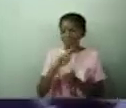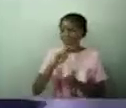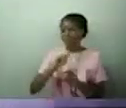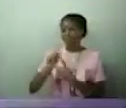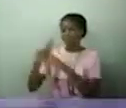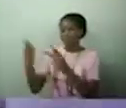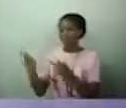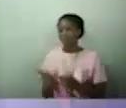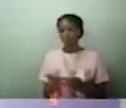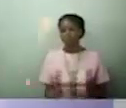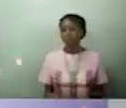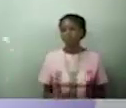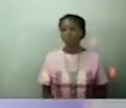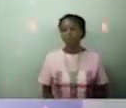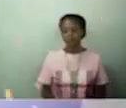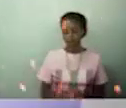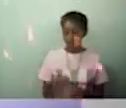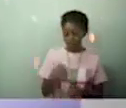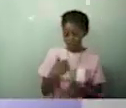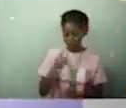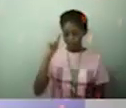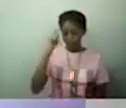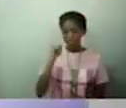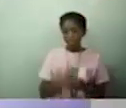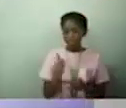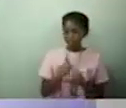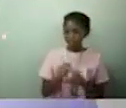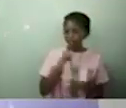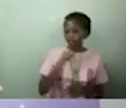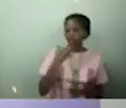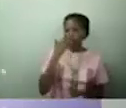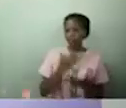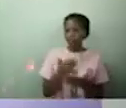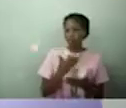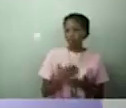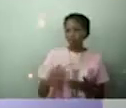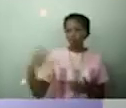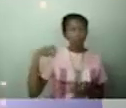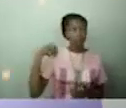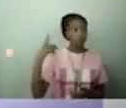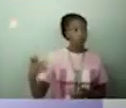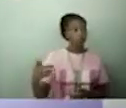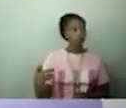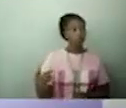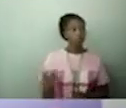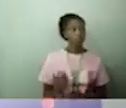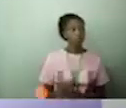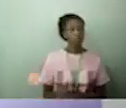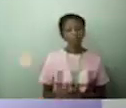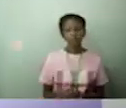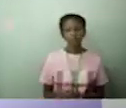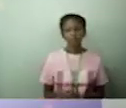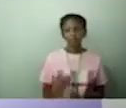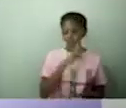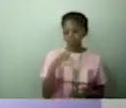And when you follow, it's like she's doing all this for all these leaders so that she will get